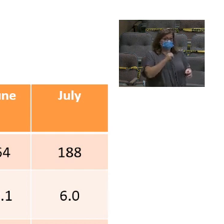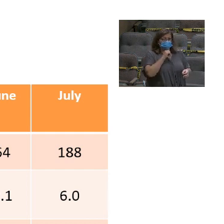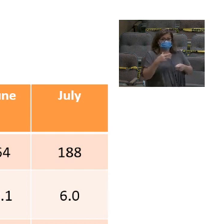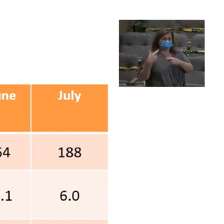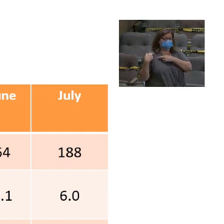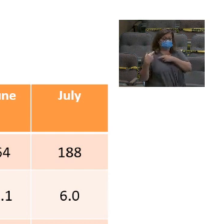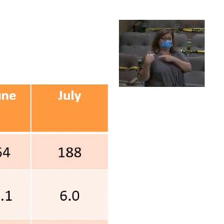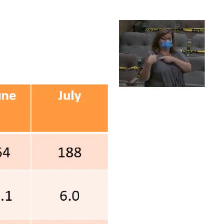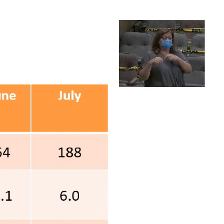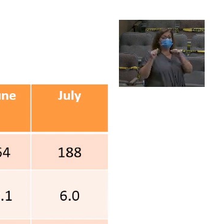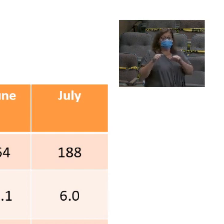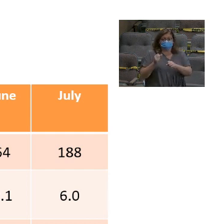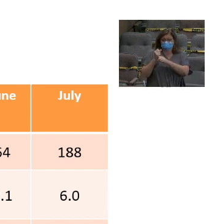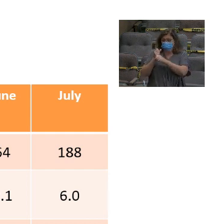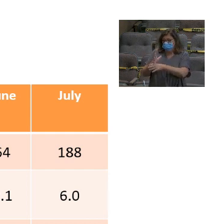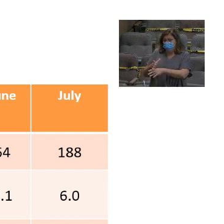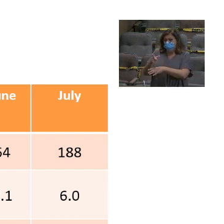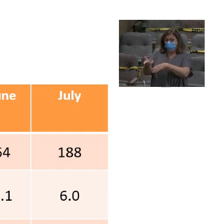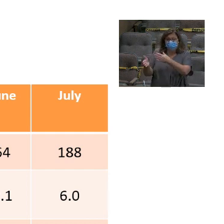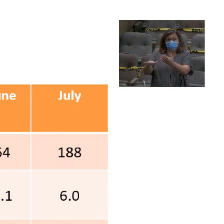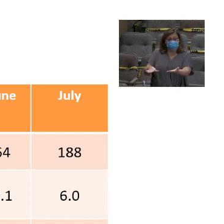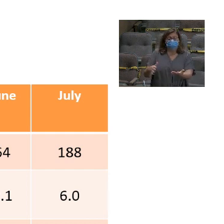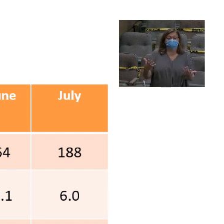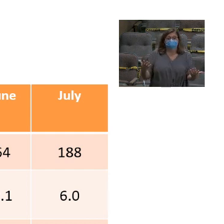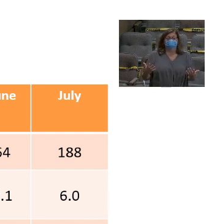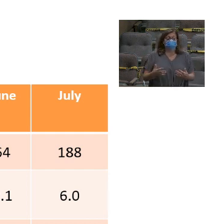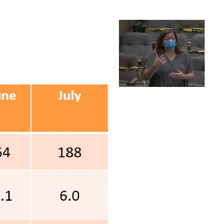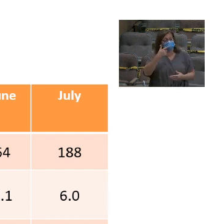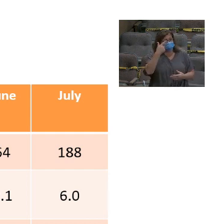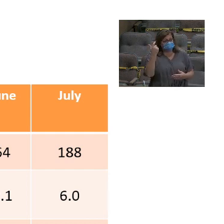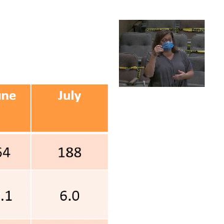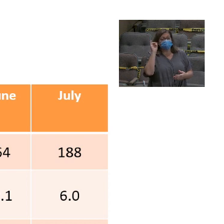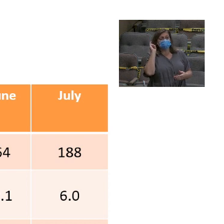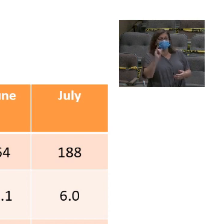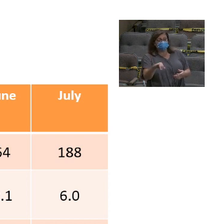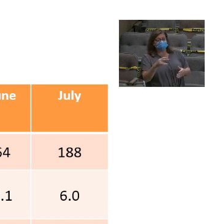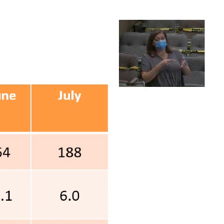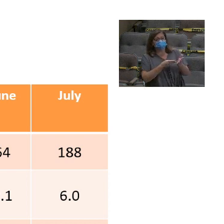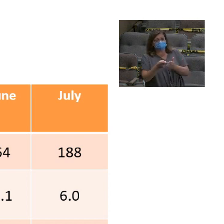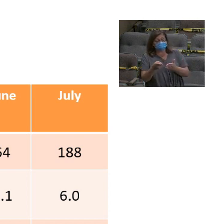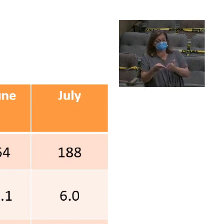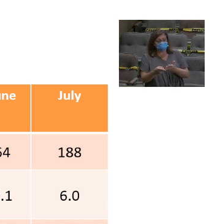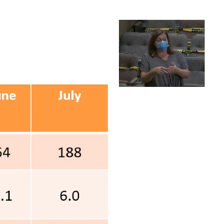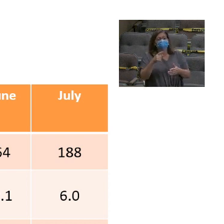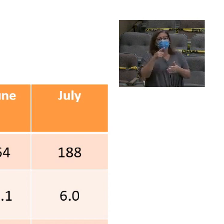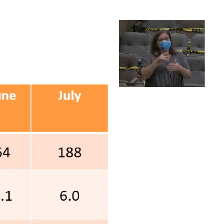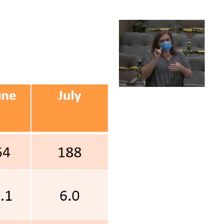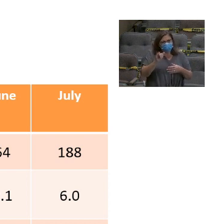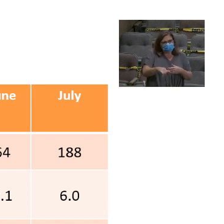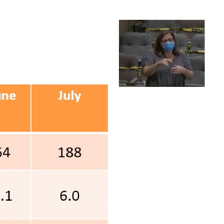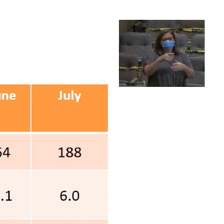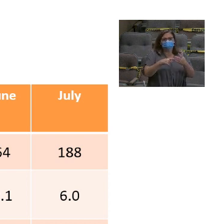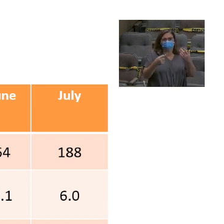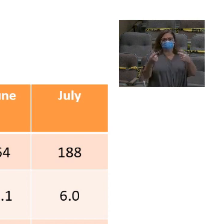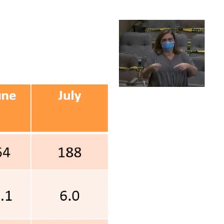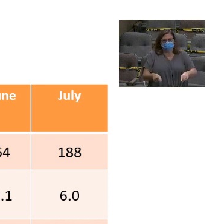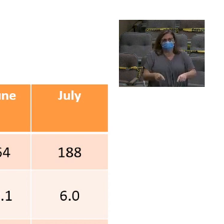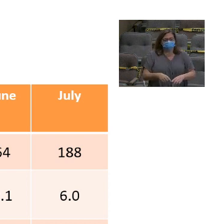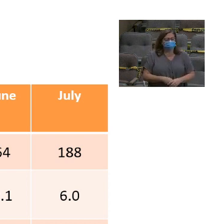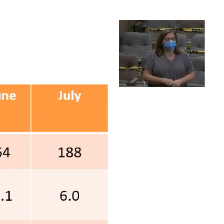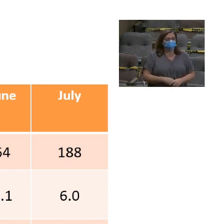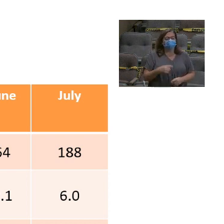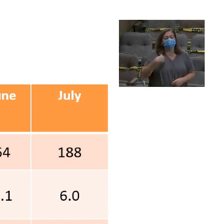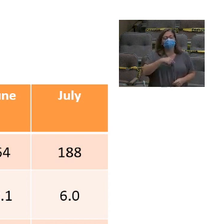may cause that loved one's death. Because that is the reality of what happens with this virus. And we have